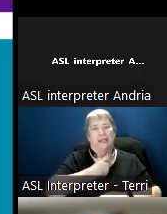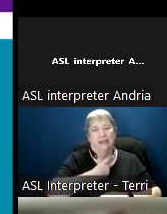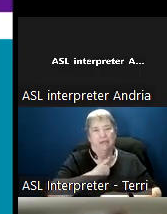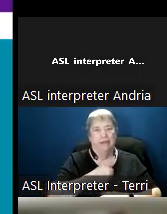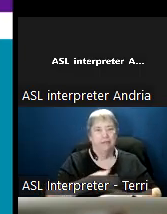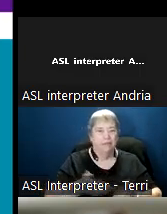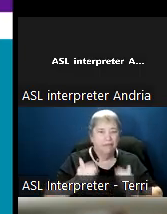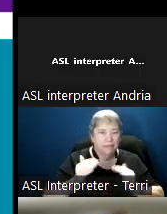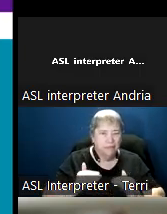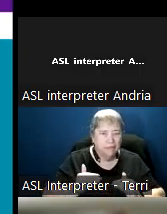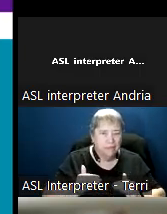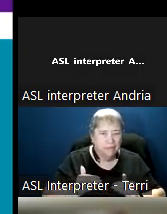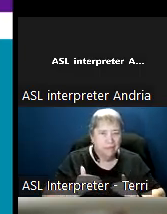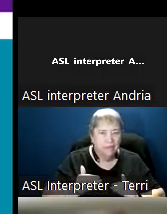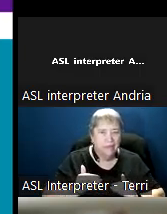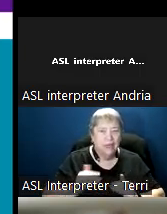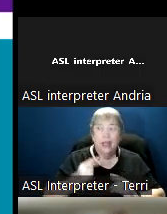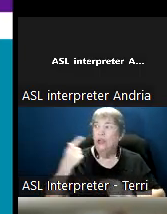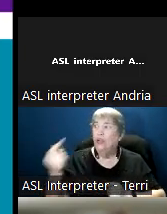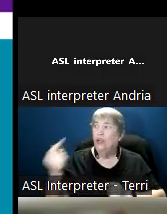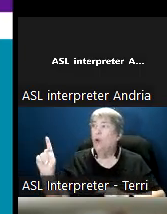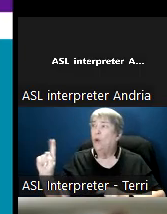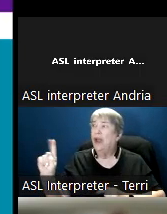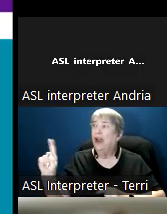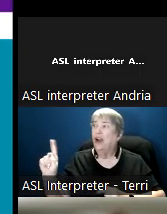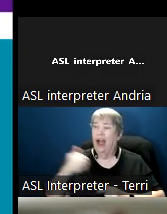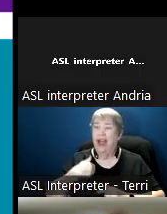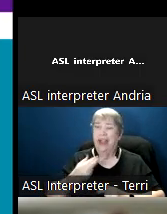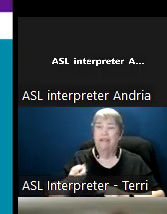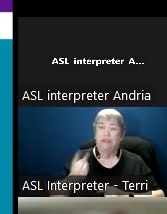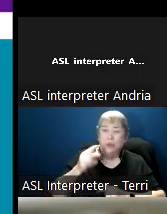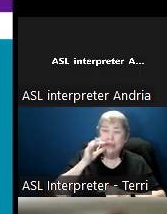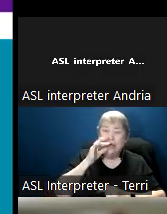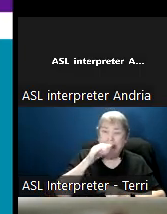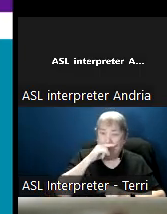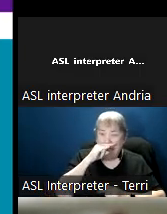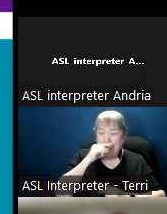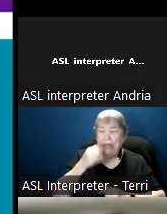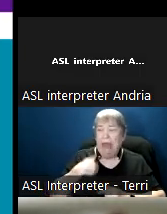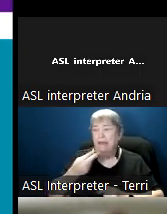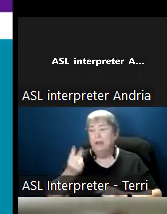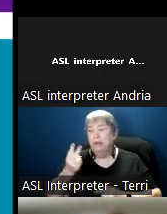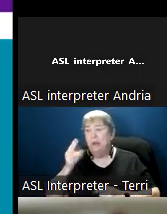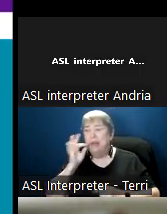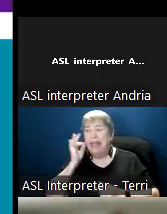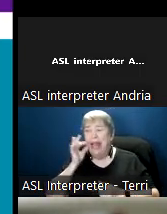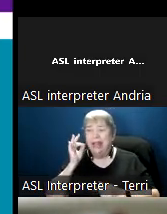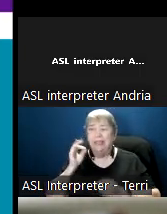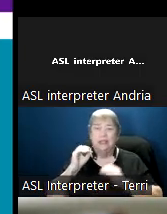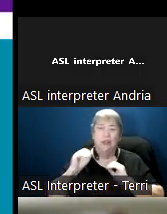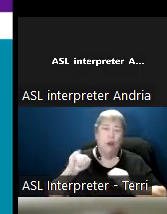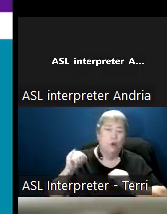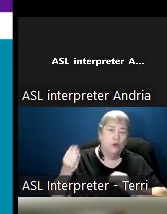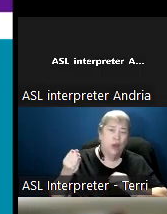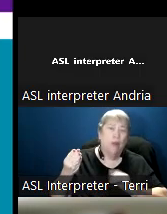Nowhere to go. Where am I going to go? I've got 2 kids. I've got 2 cats. I have no job. Financial reasons,